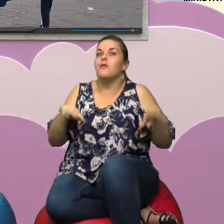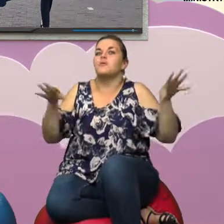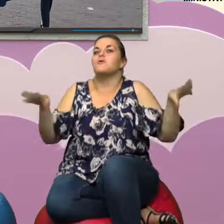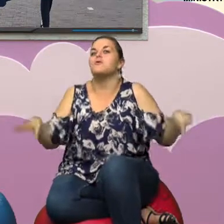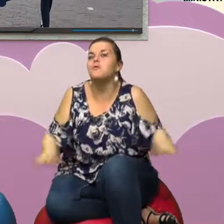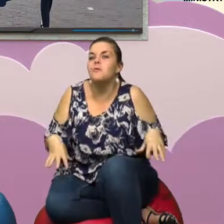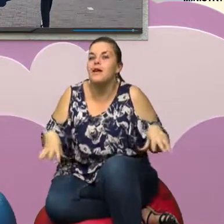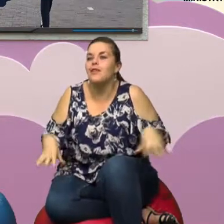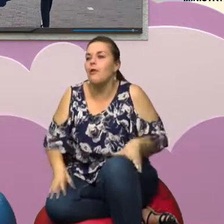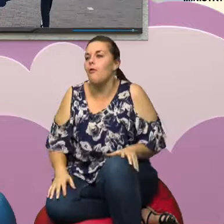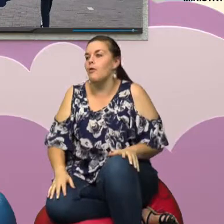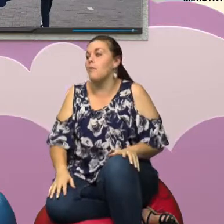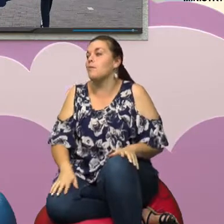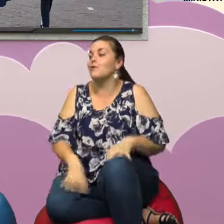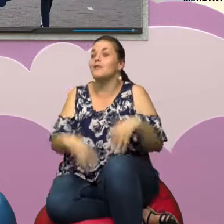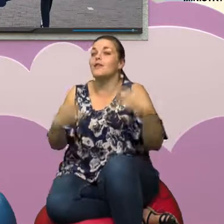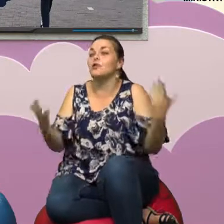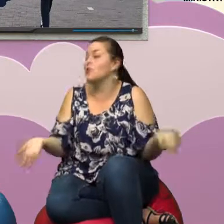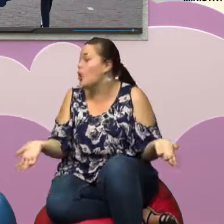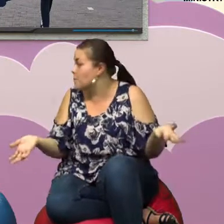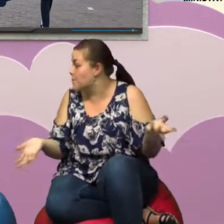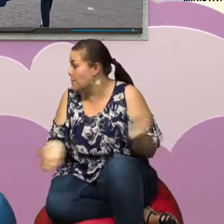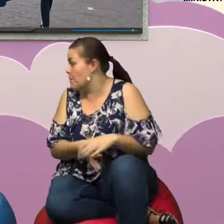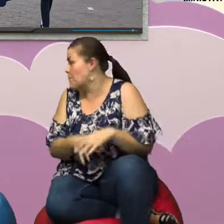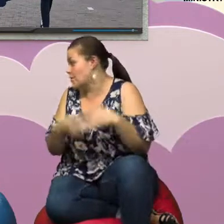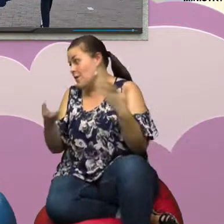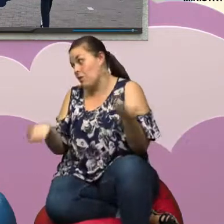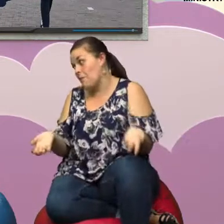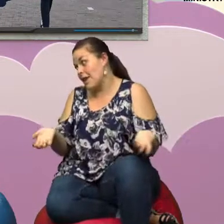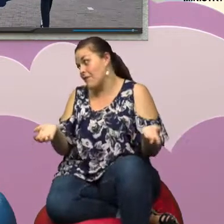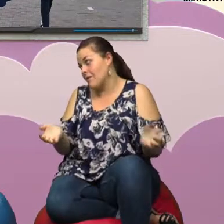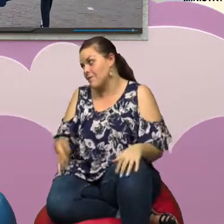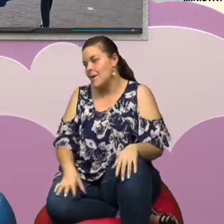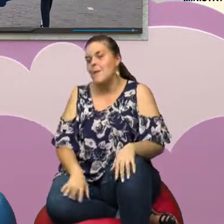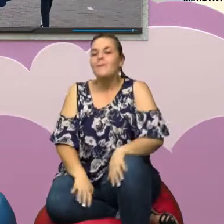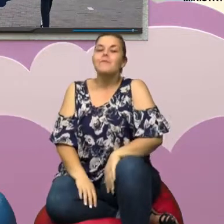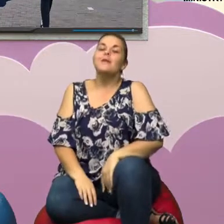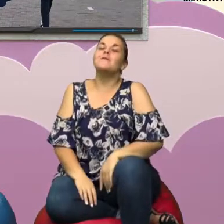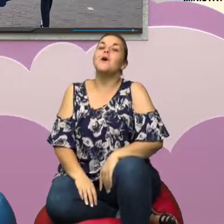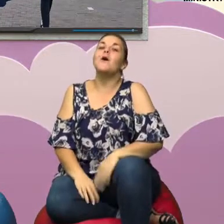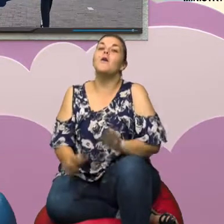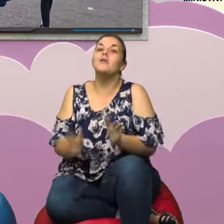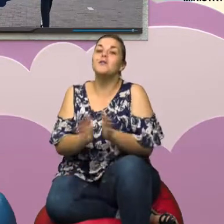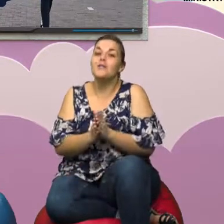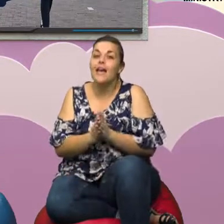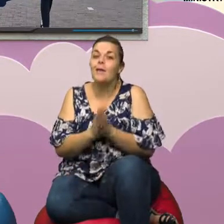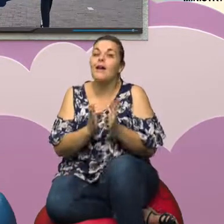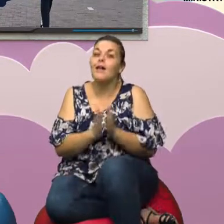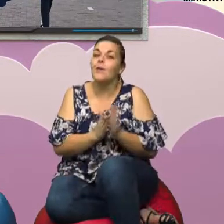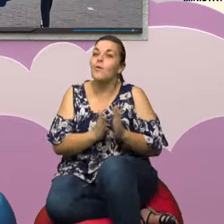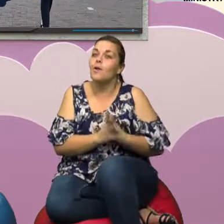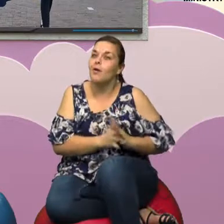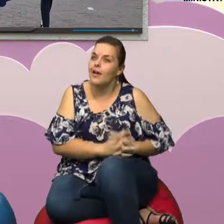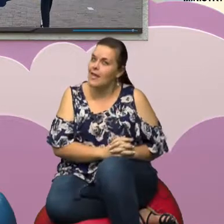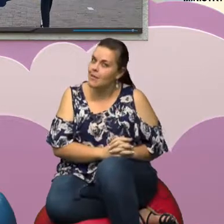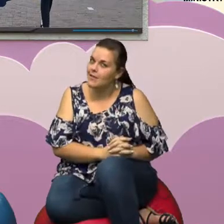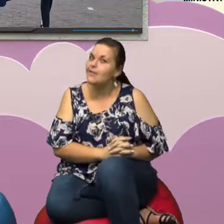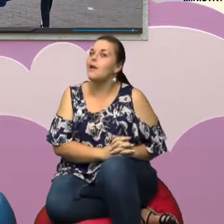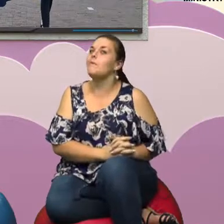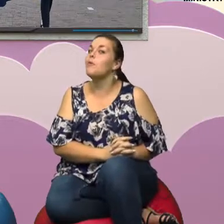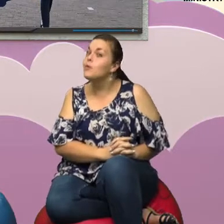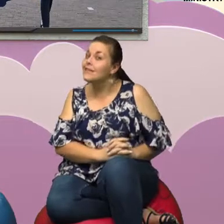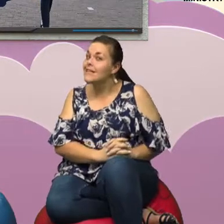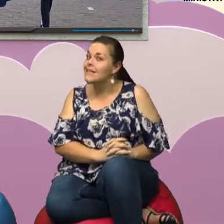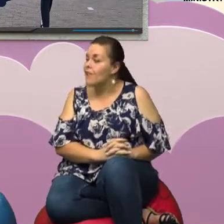that you go to school with, or the people you see in the shops, or the people you see on the playgrounds. Mm-hmm. So today we are learning all about our neighbors